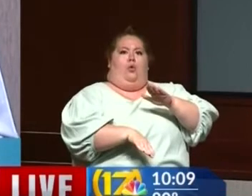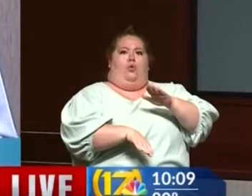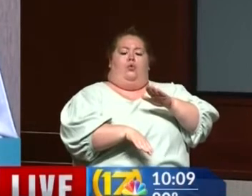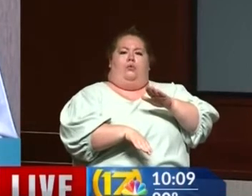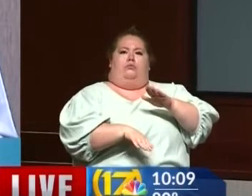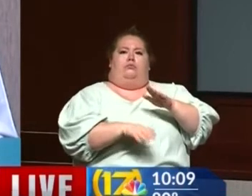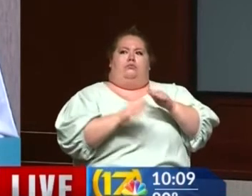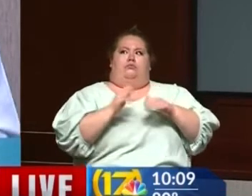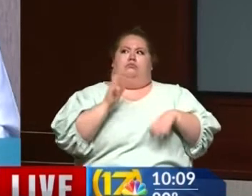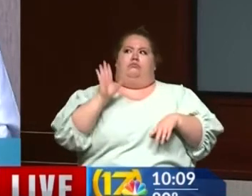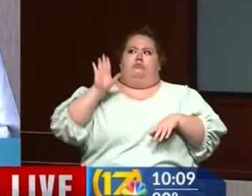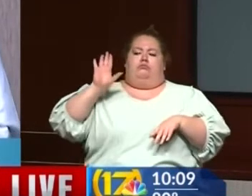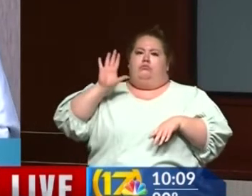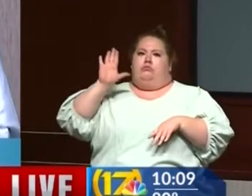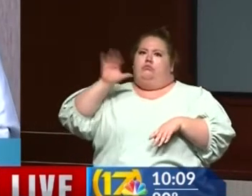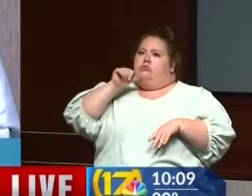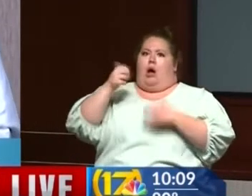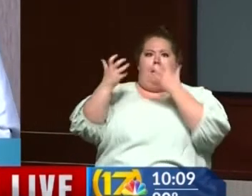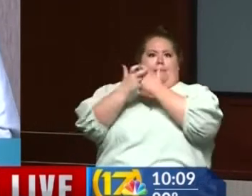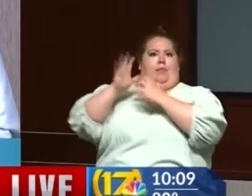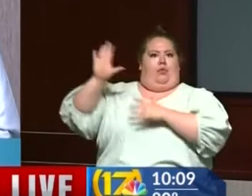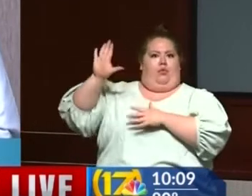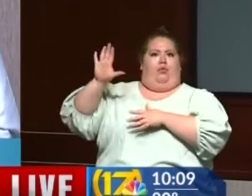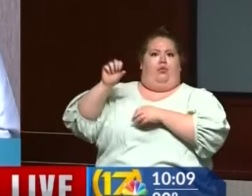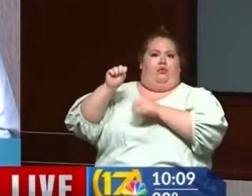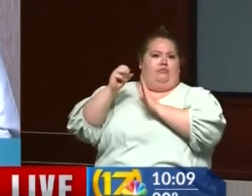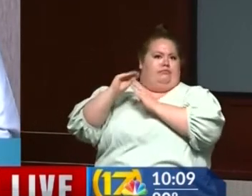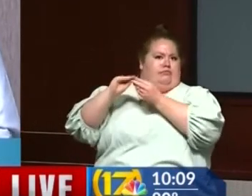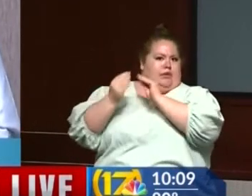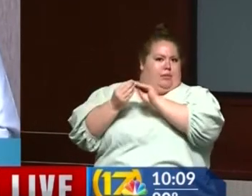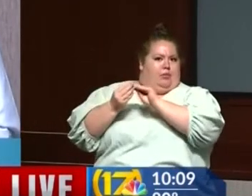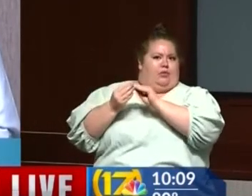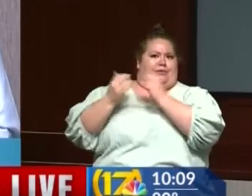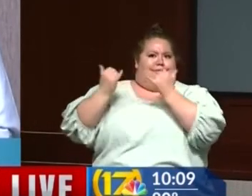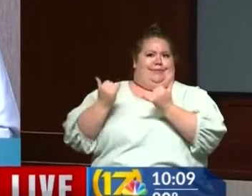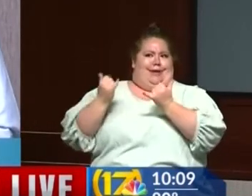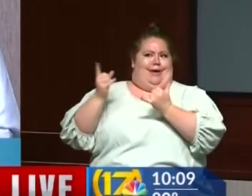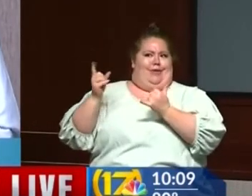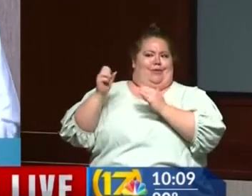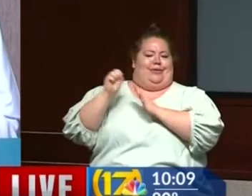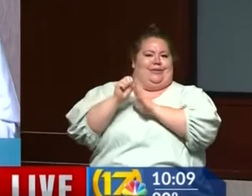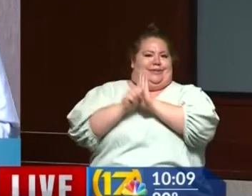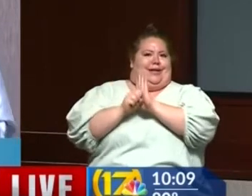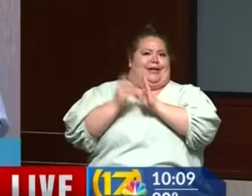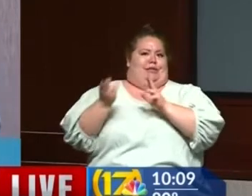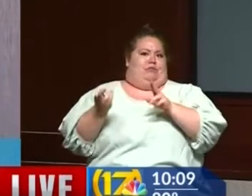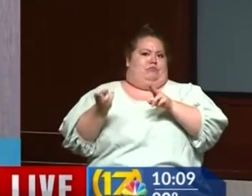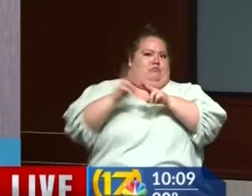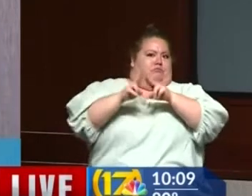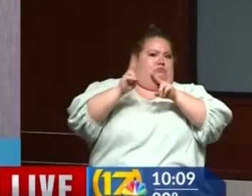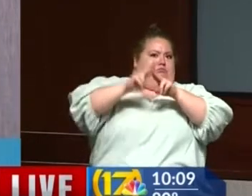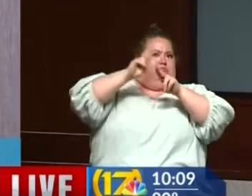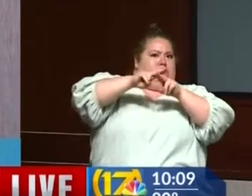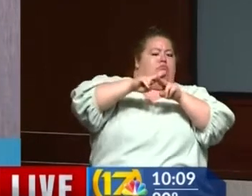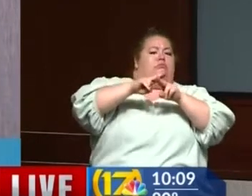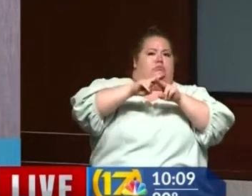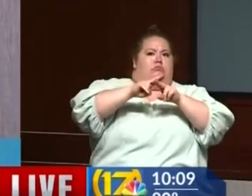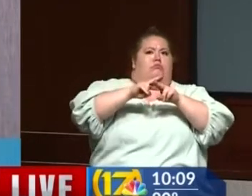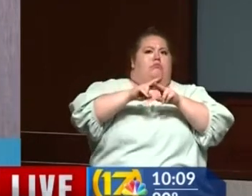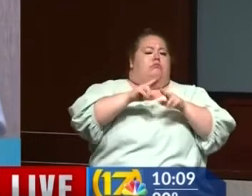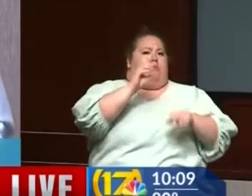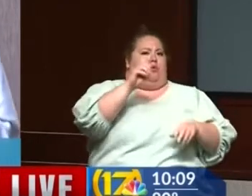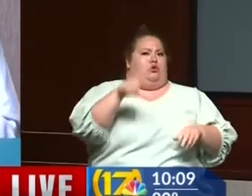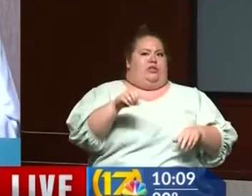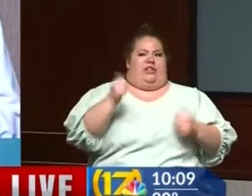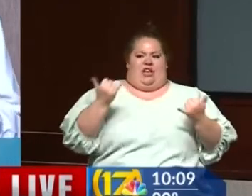are artificially augmenting our case rate and increasing it from